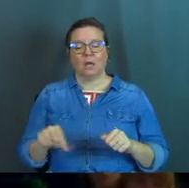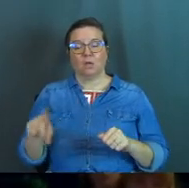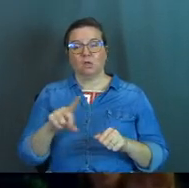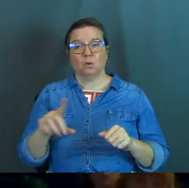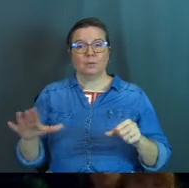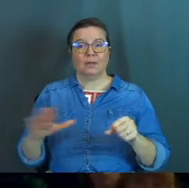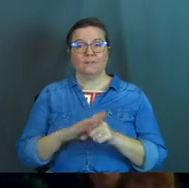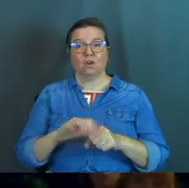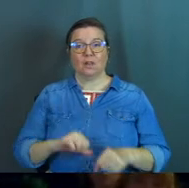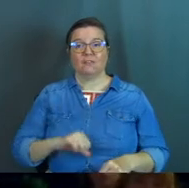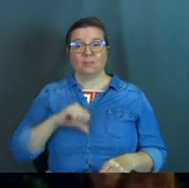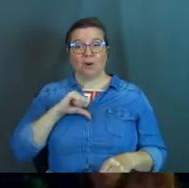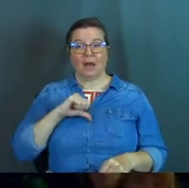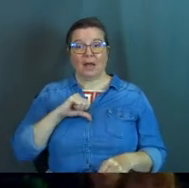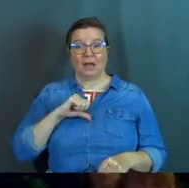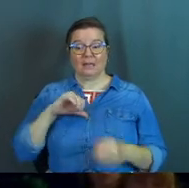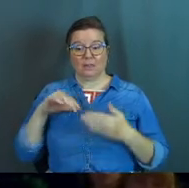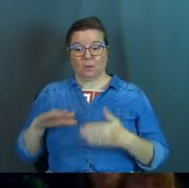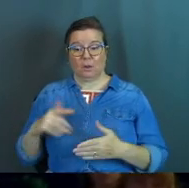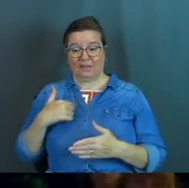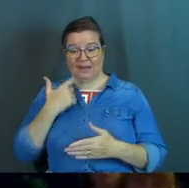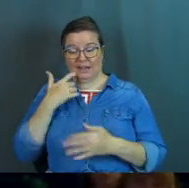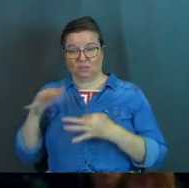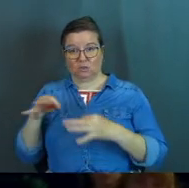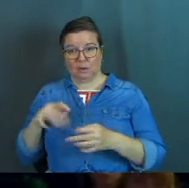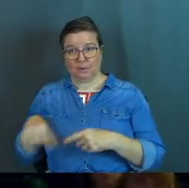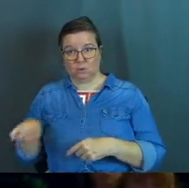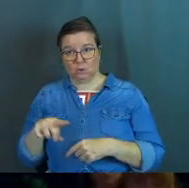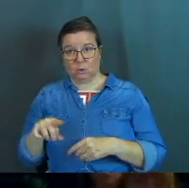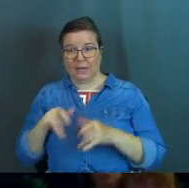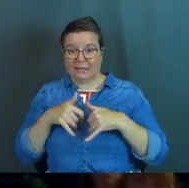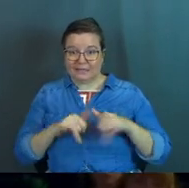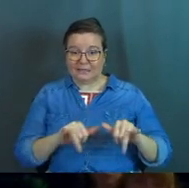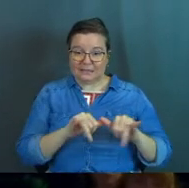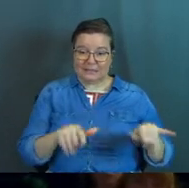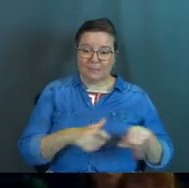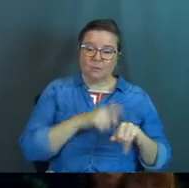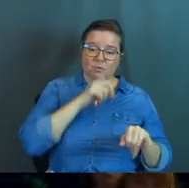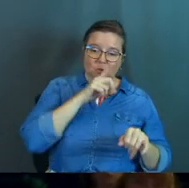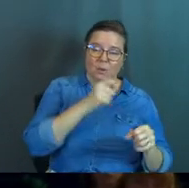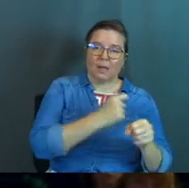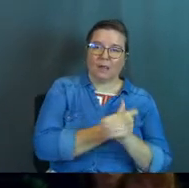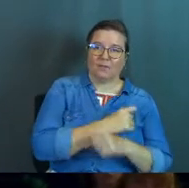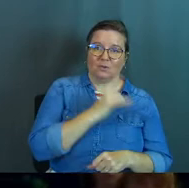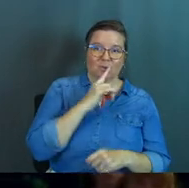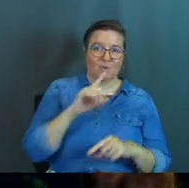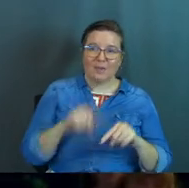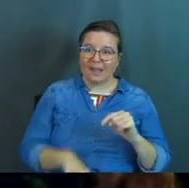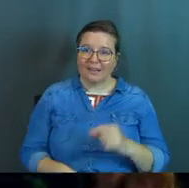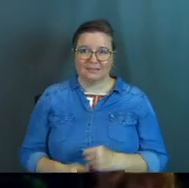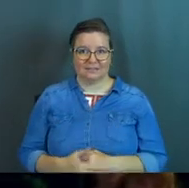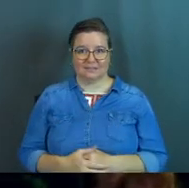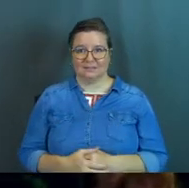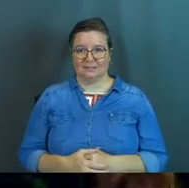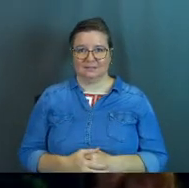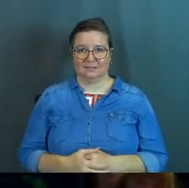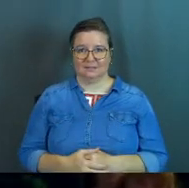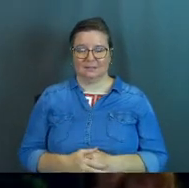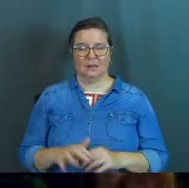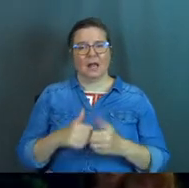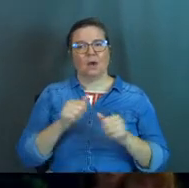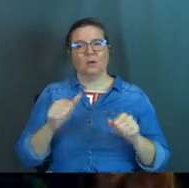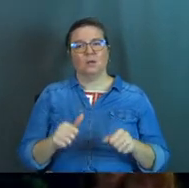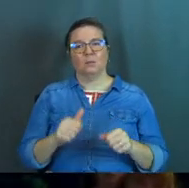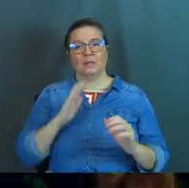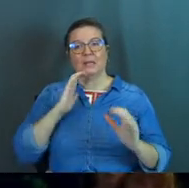How can you be full of pride in the ways that I've described it to you and still be truly loving to your kids? You can't. How